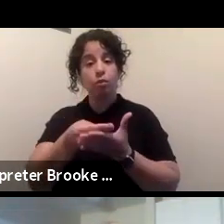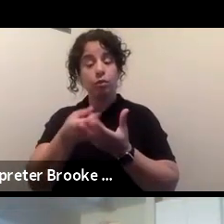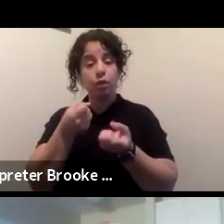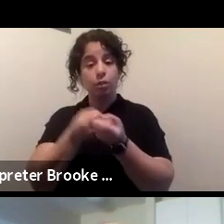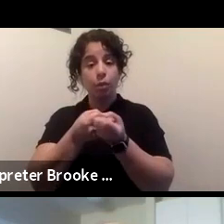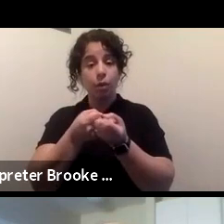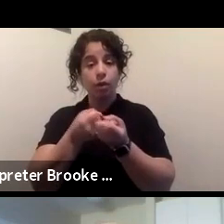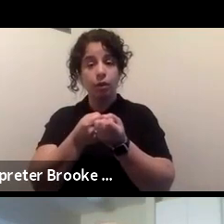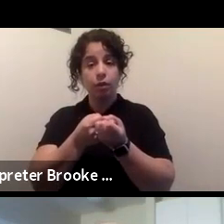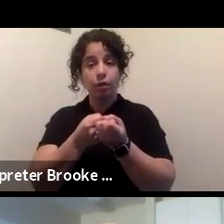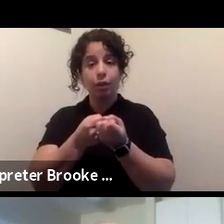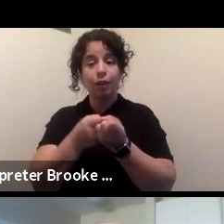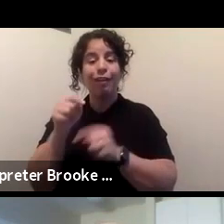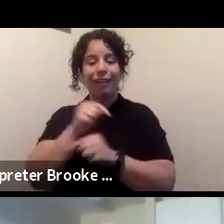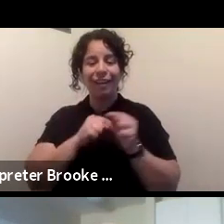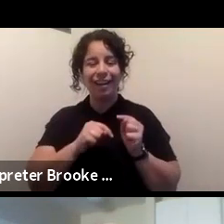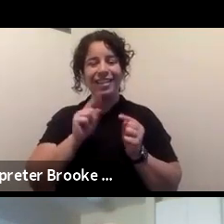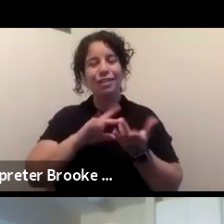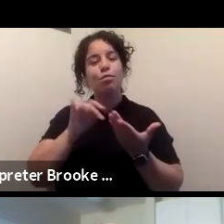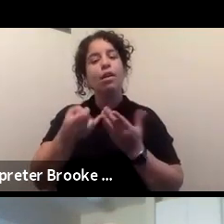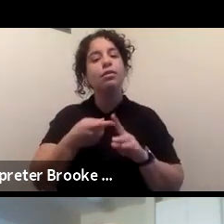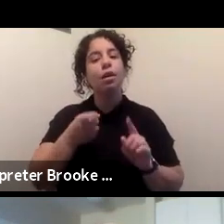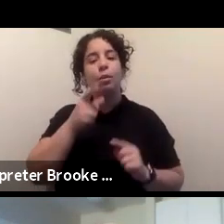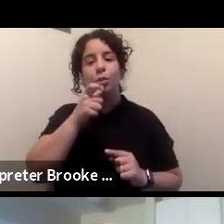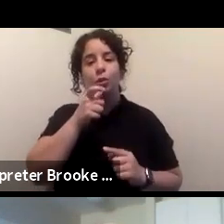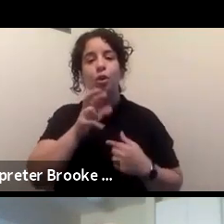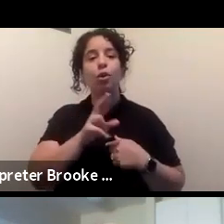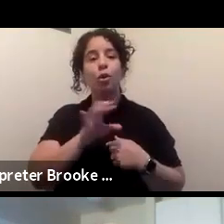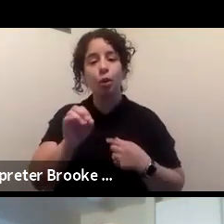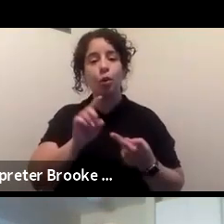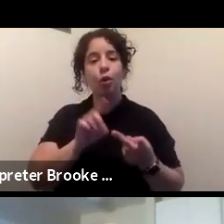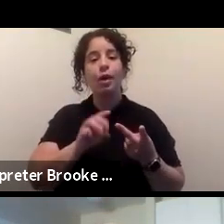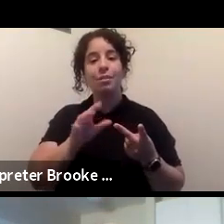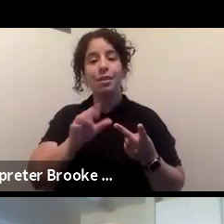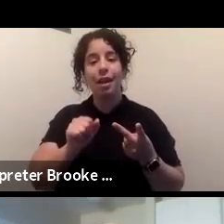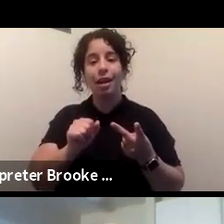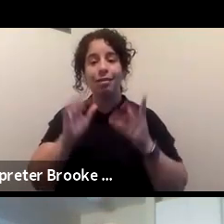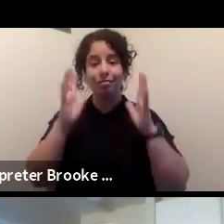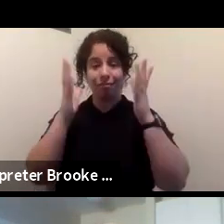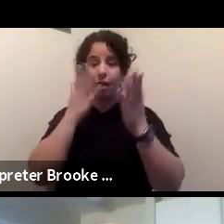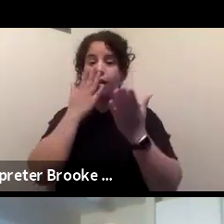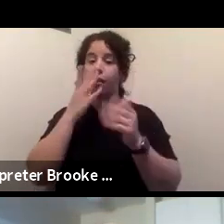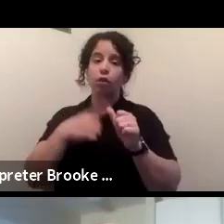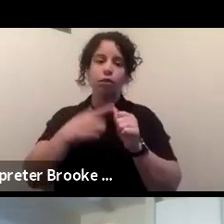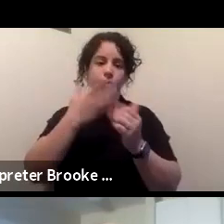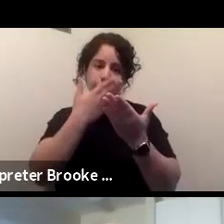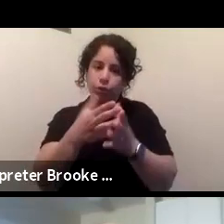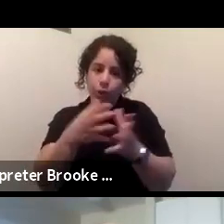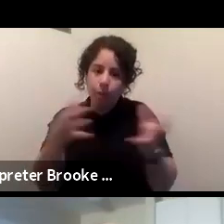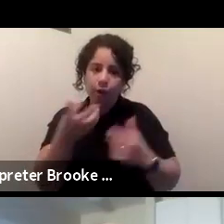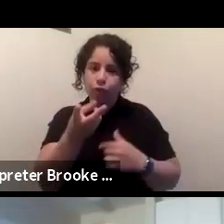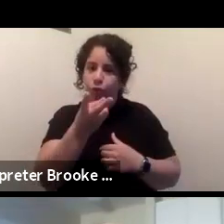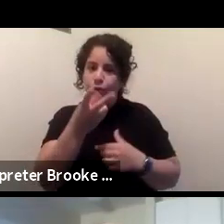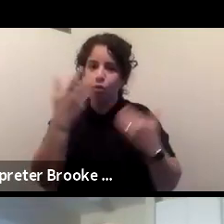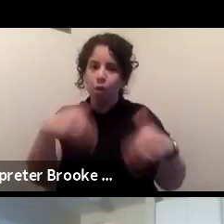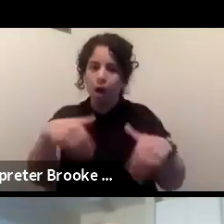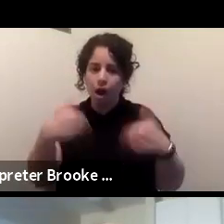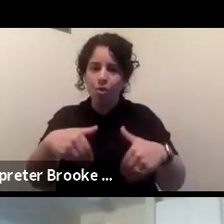This project is generally supported by Rue and Mia. First of all, thank you so much to the two of you who